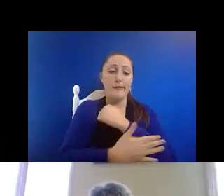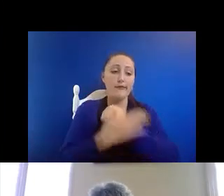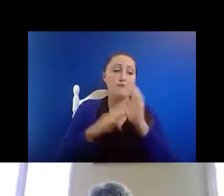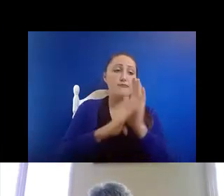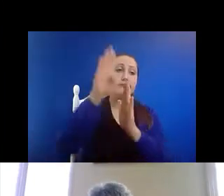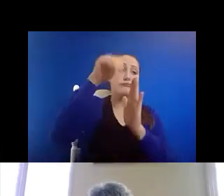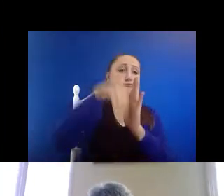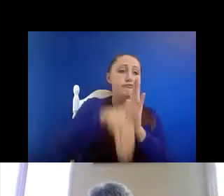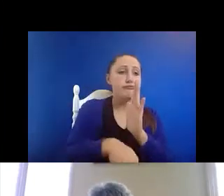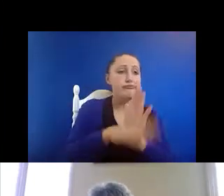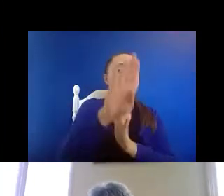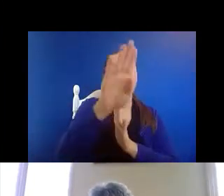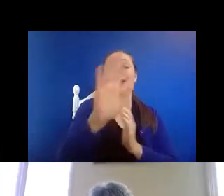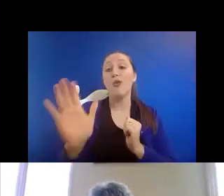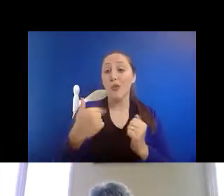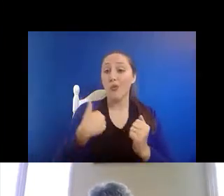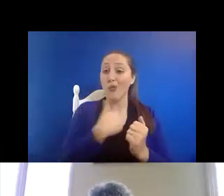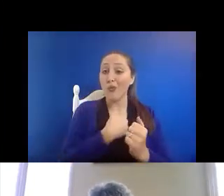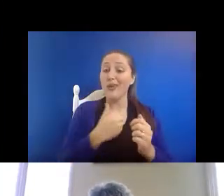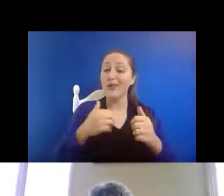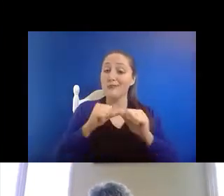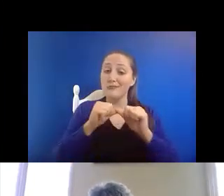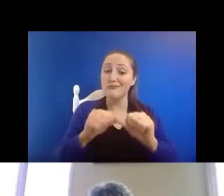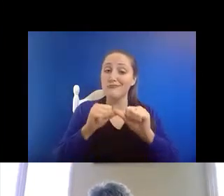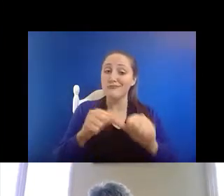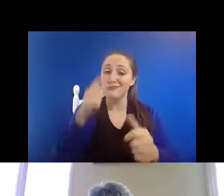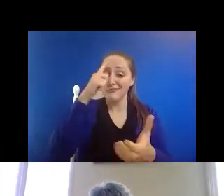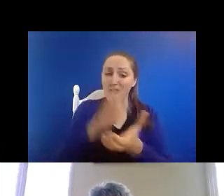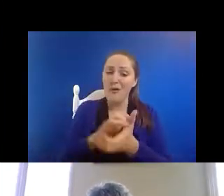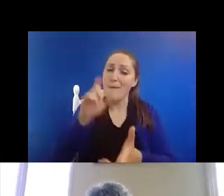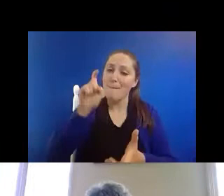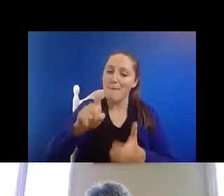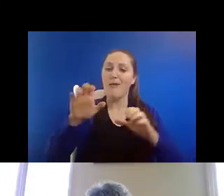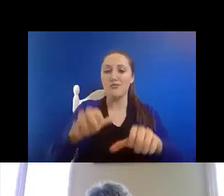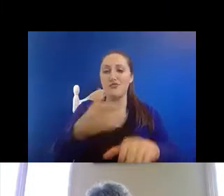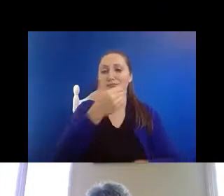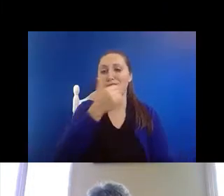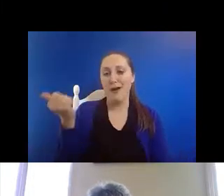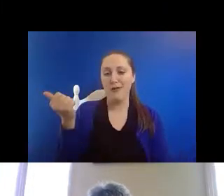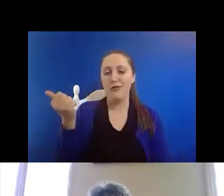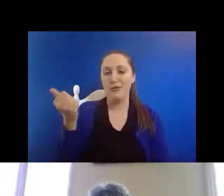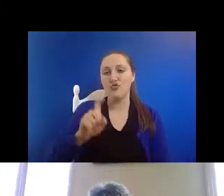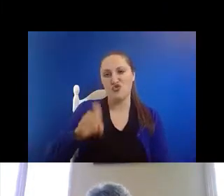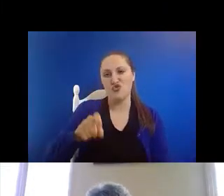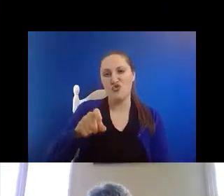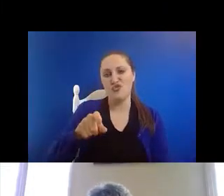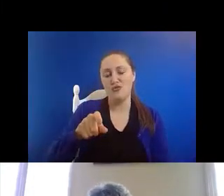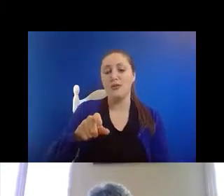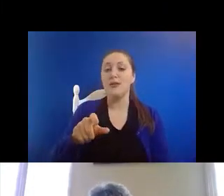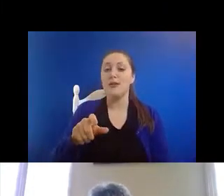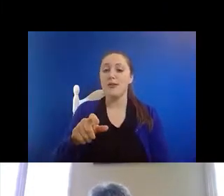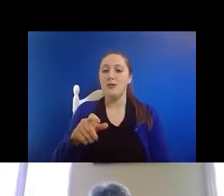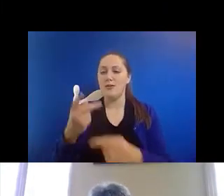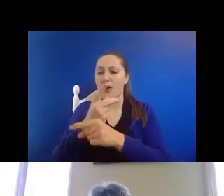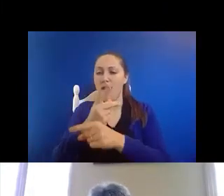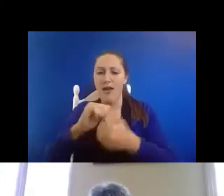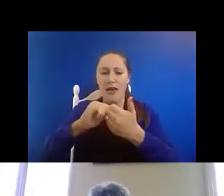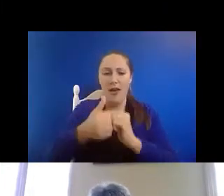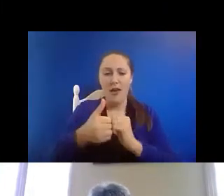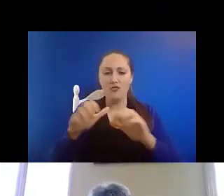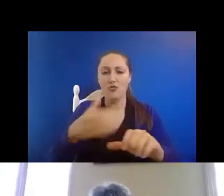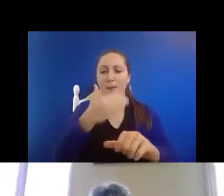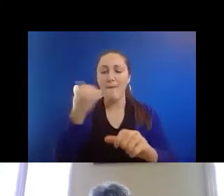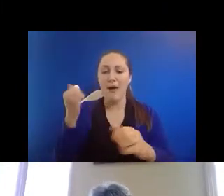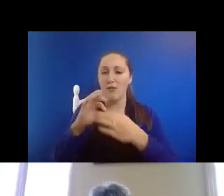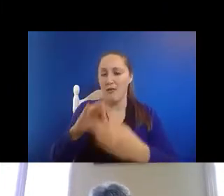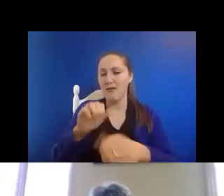we continue to believe we should be doing better, and we have to find ways to do better in employment. Next